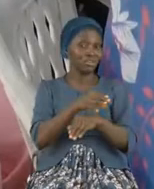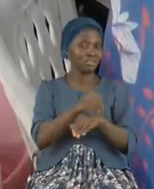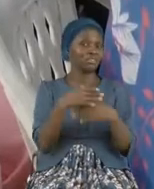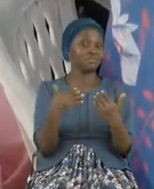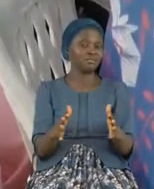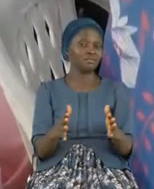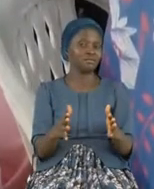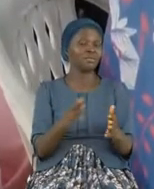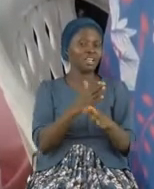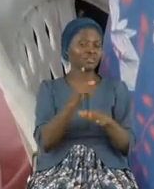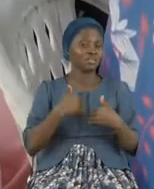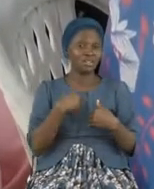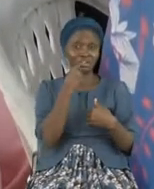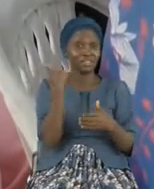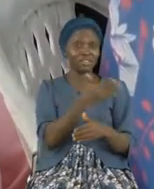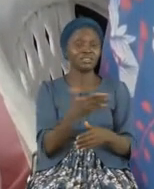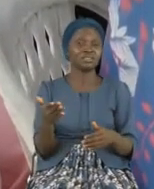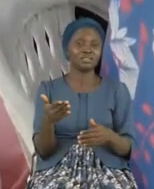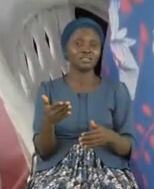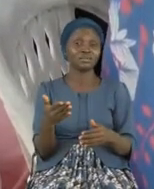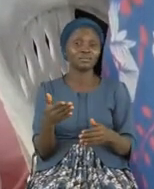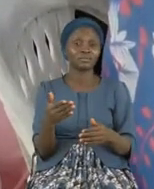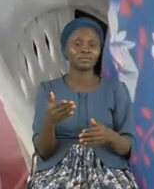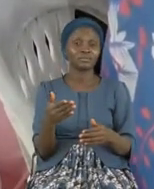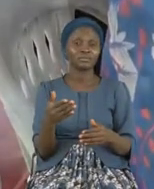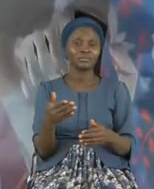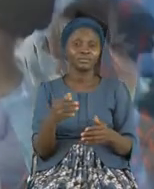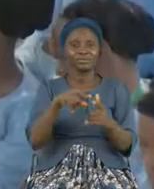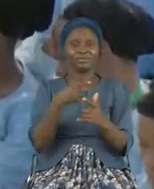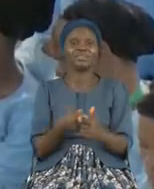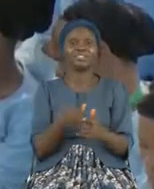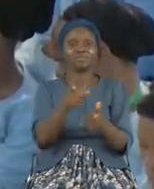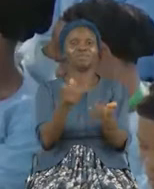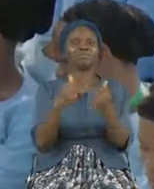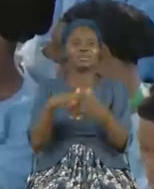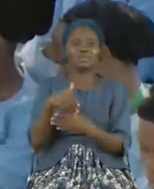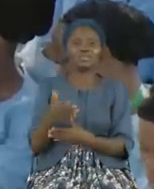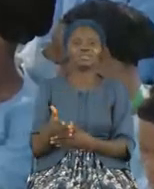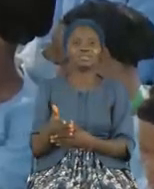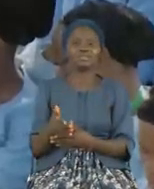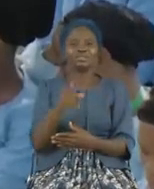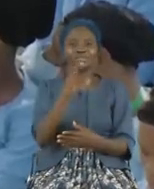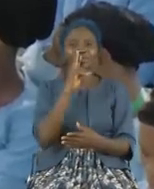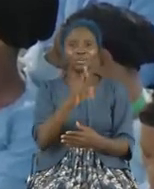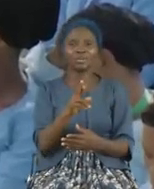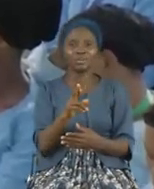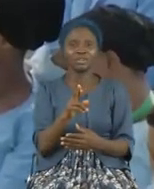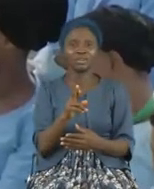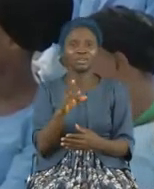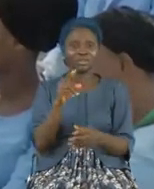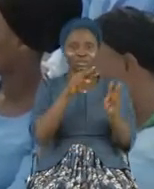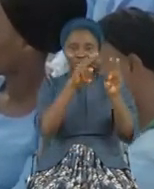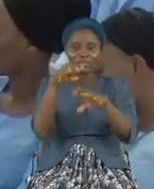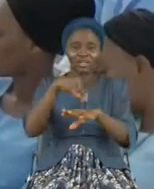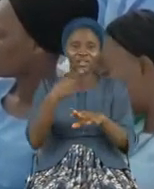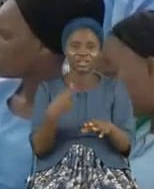said anything, done anything, then you come out, you're looking at the faces of the